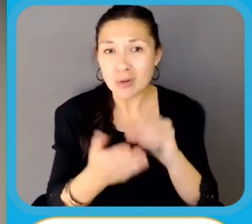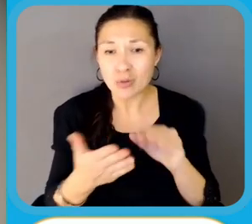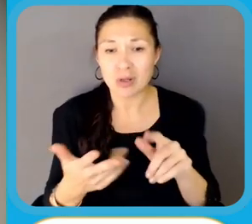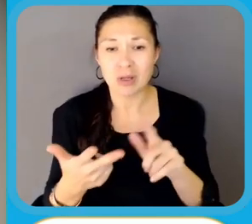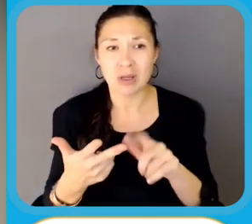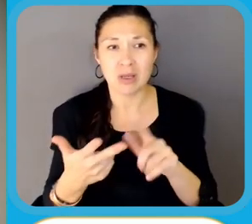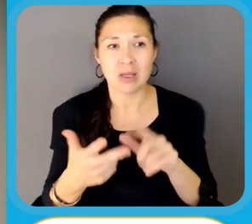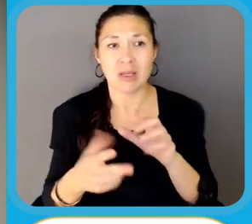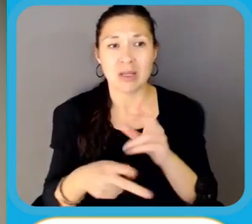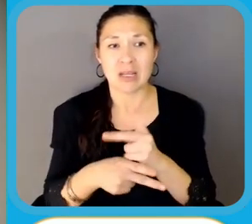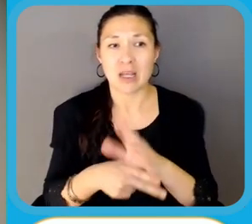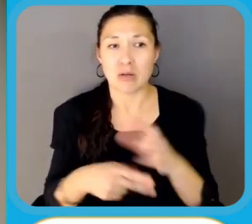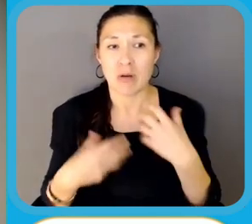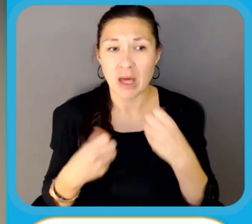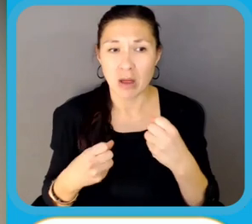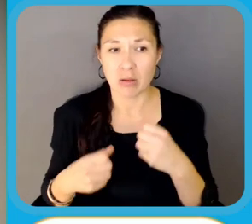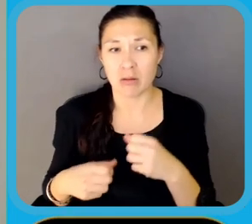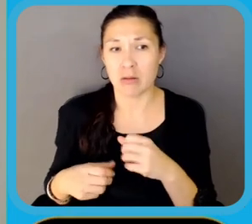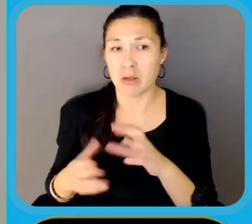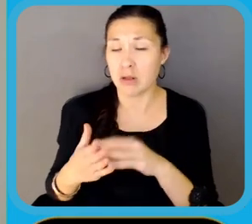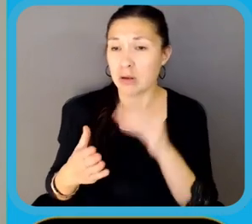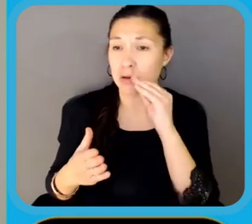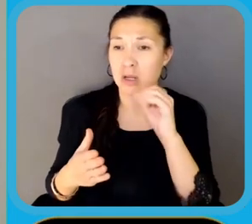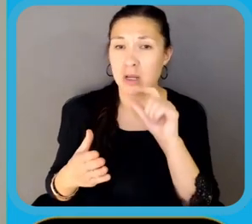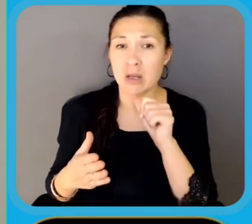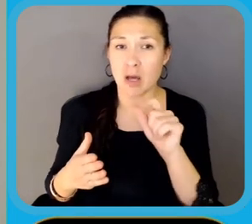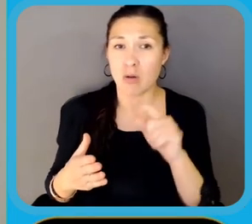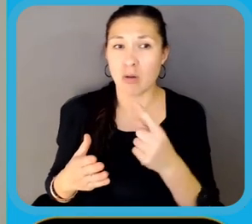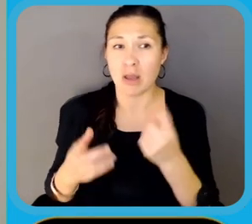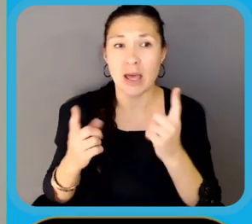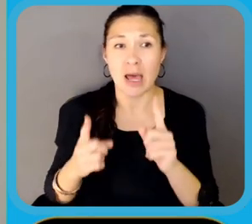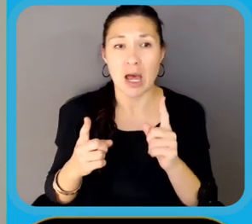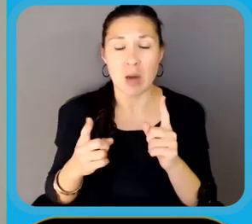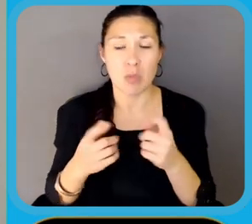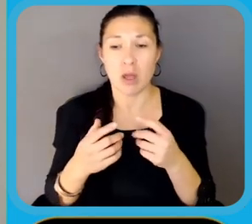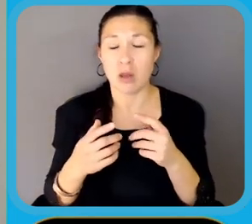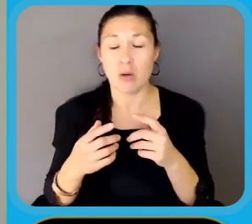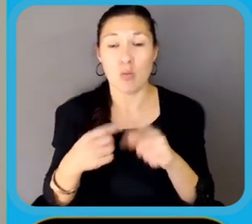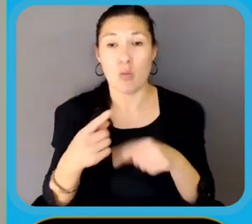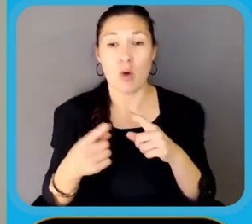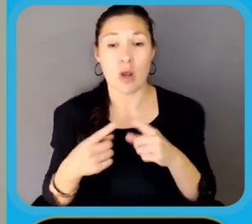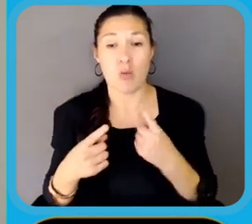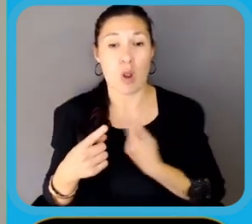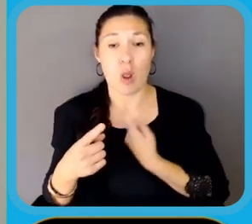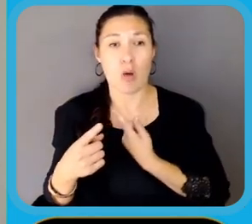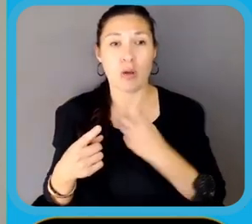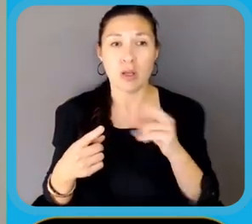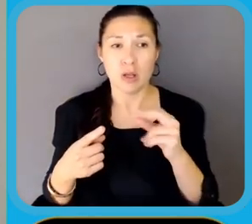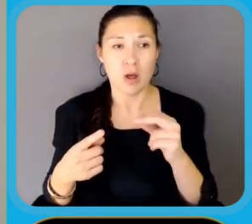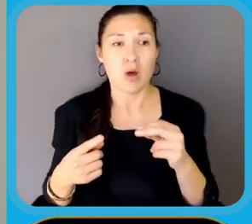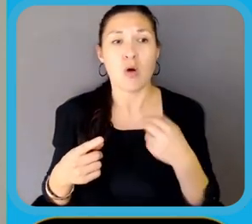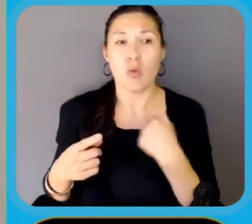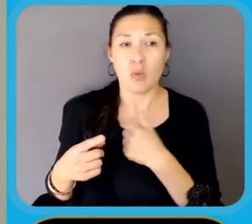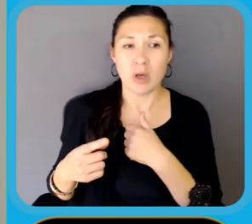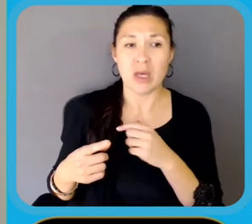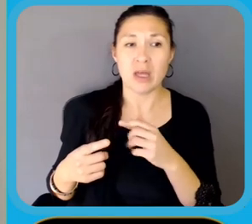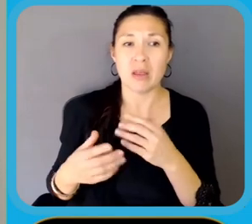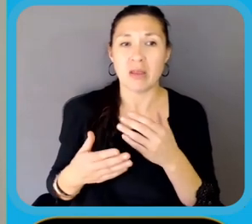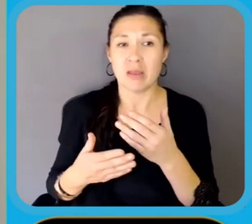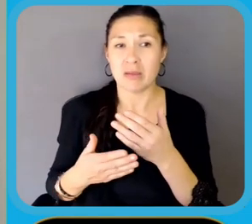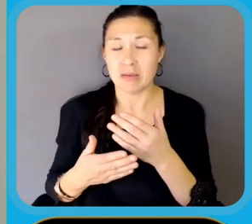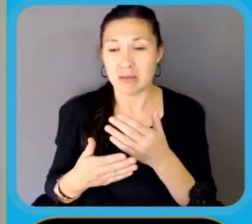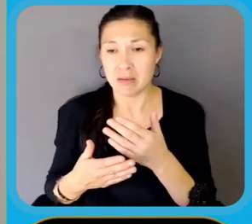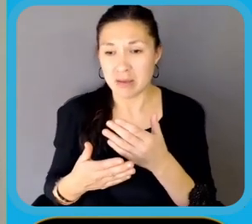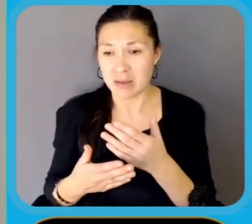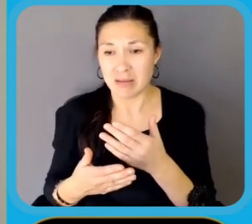health. Because learning doesn't take place in isolation. I mean, we are their hands, we are their voice, we are their eyes, we are their feet. We do